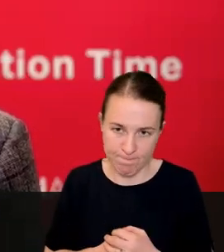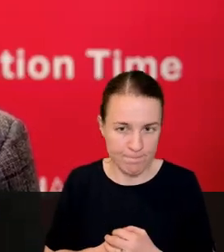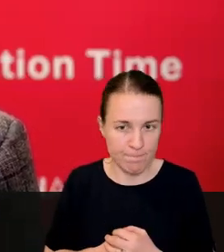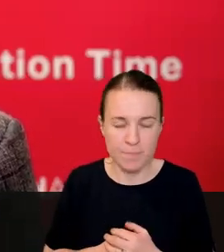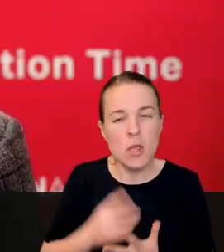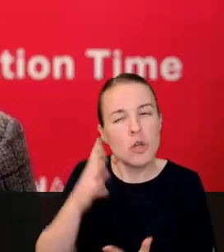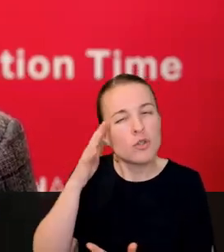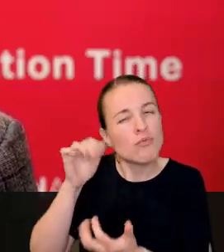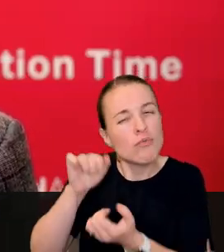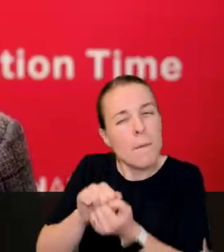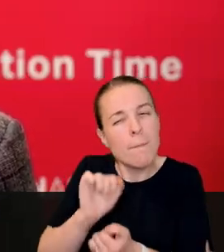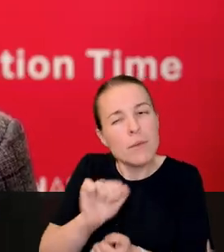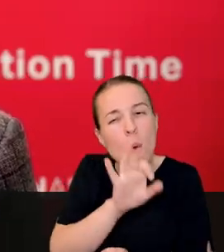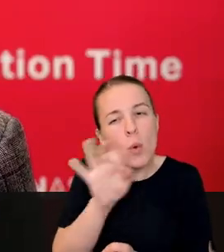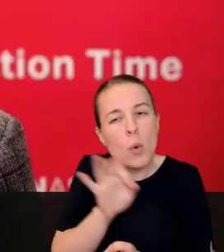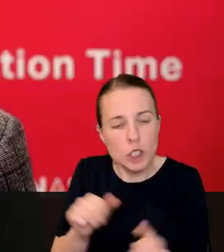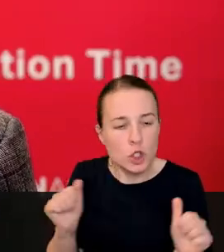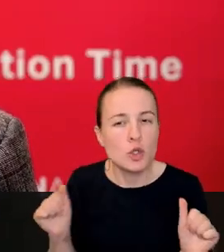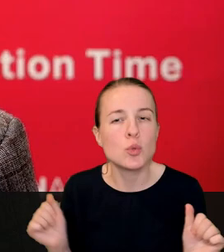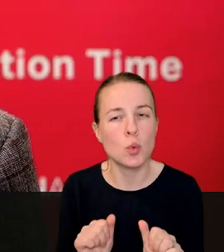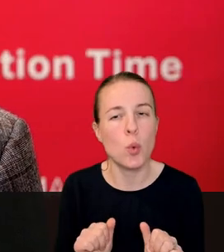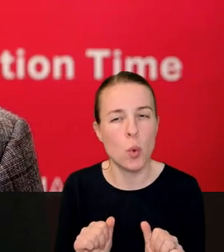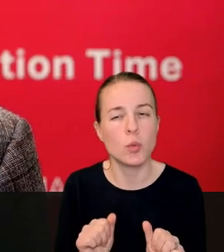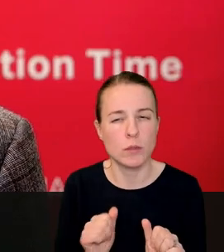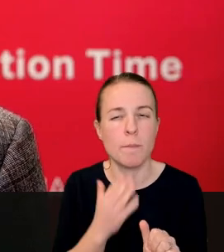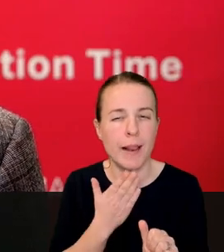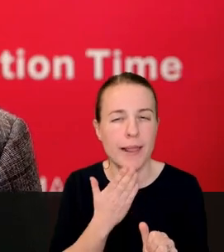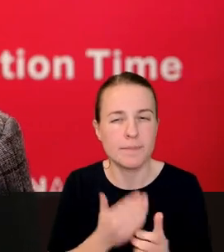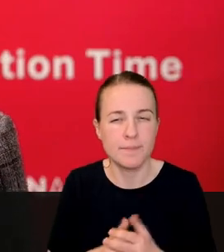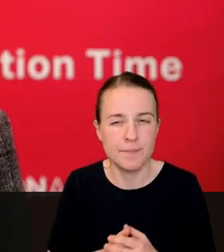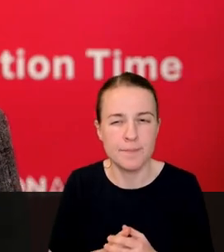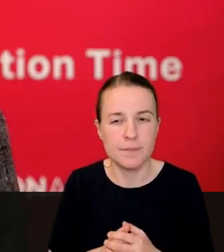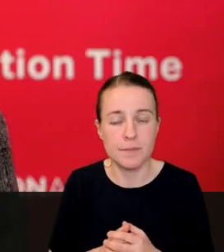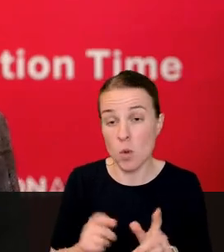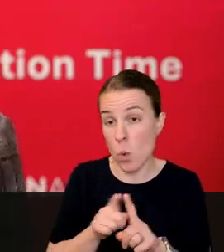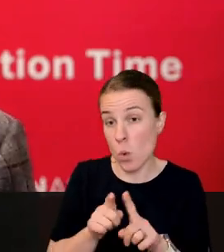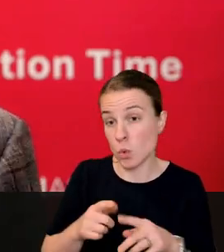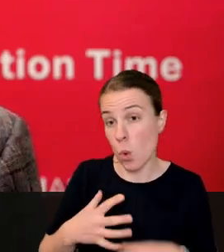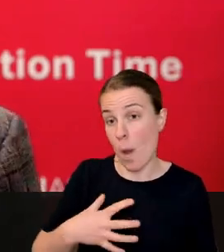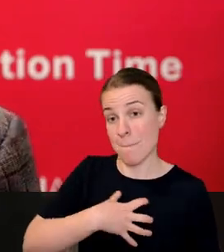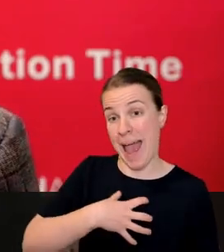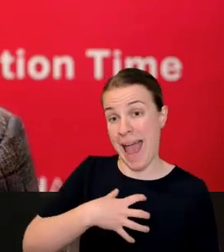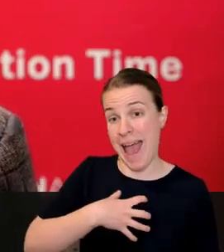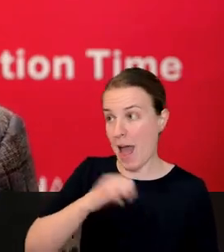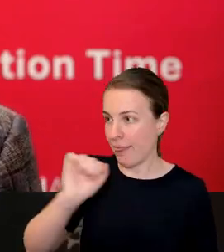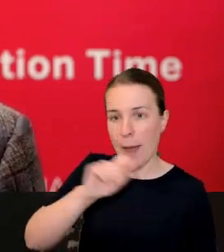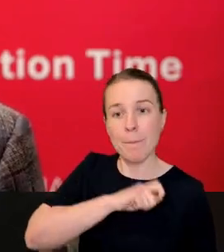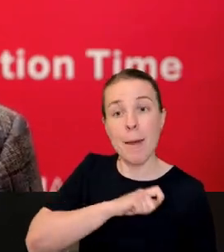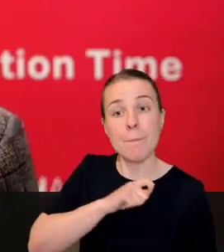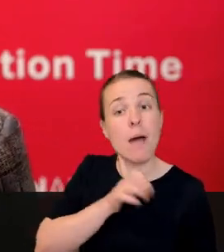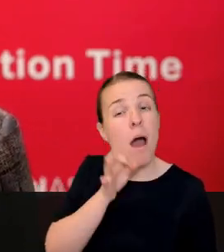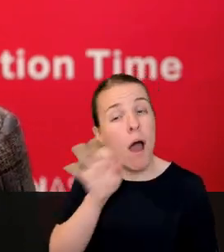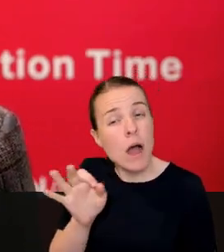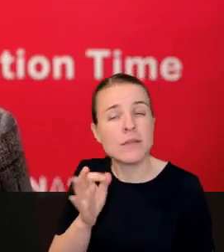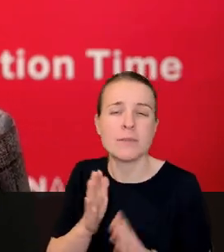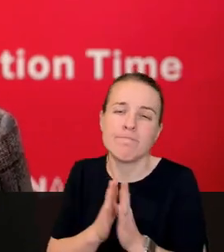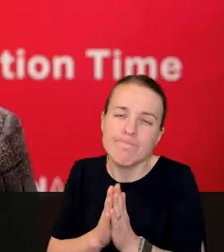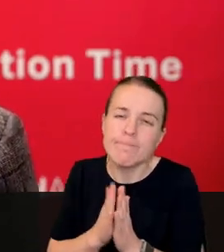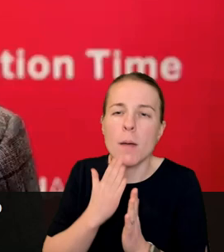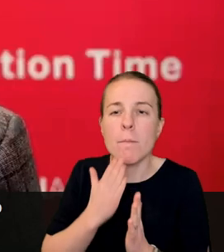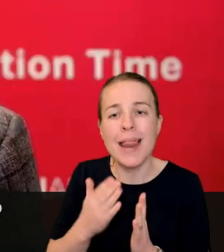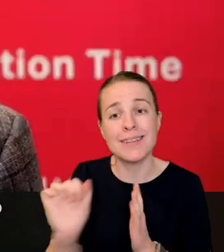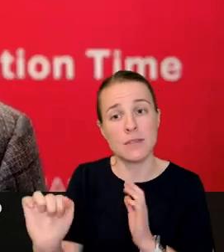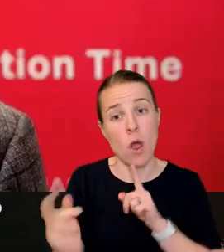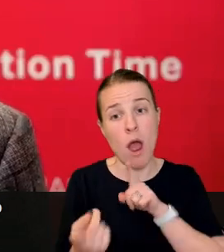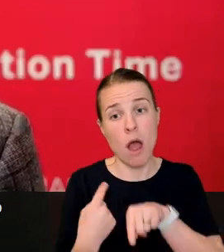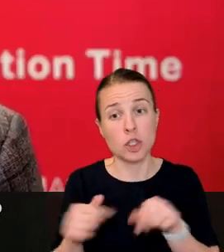keep your questions short. I will also be asking the Mayor and members to keep their answers short and to the point so we can